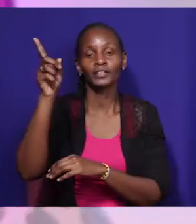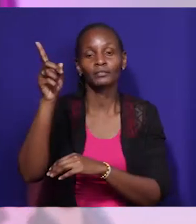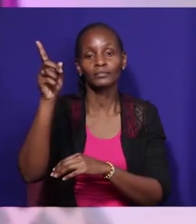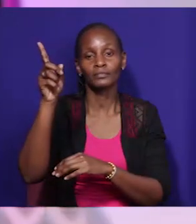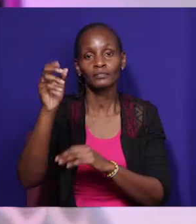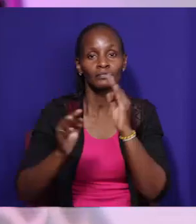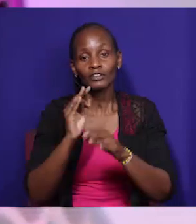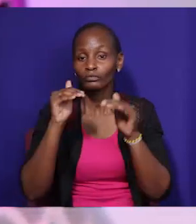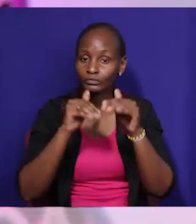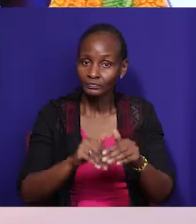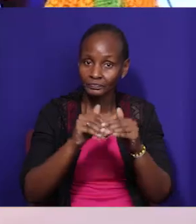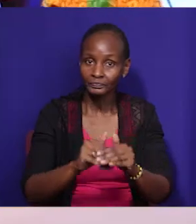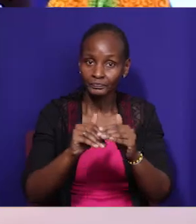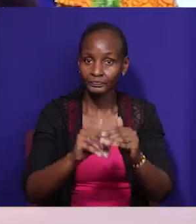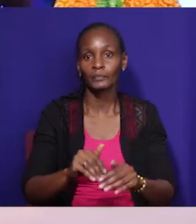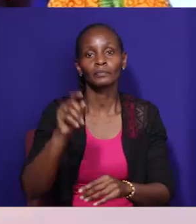mukinifuata,